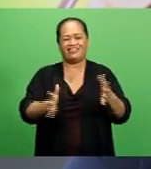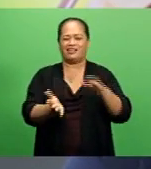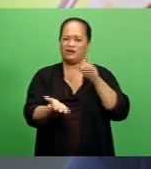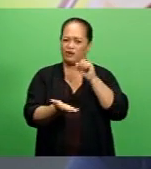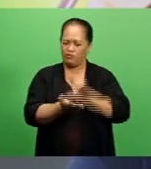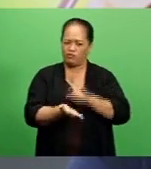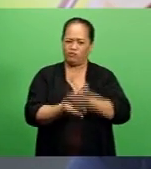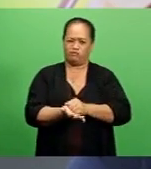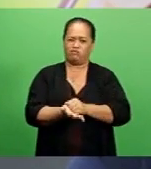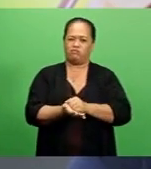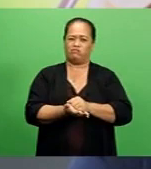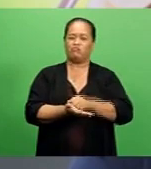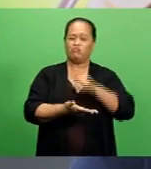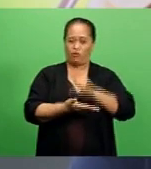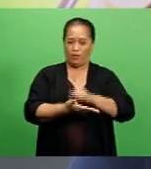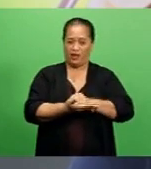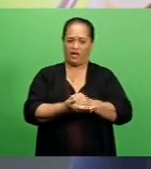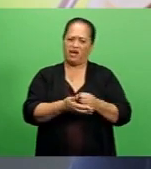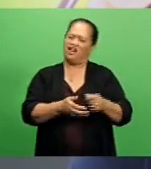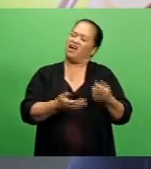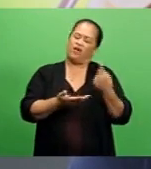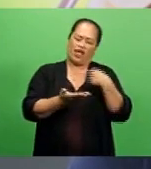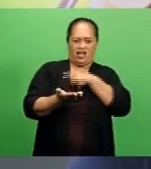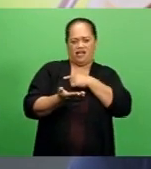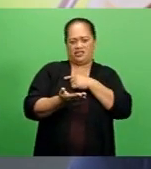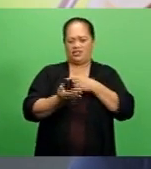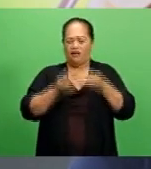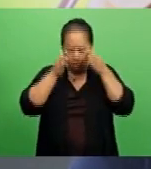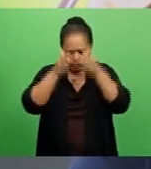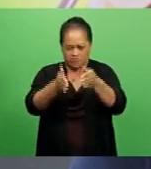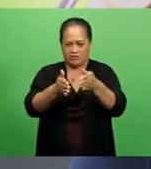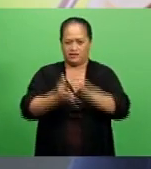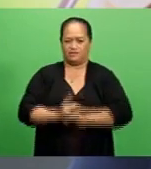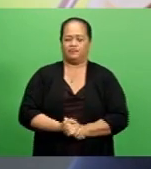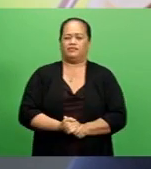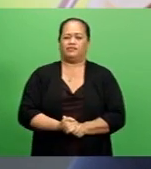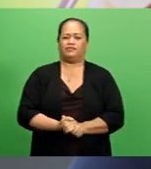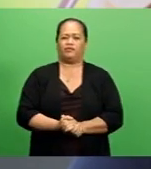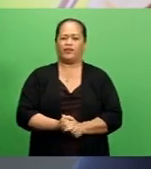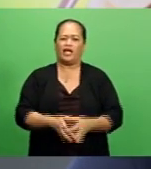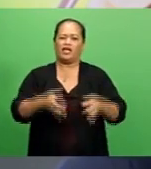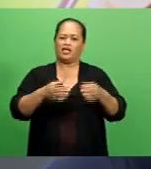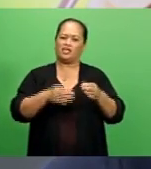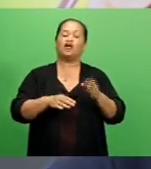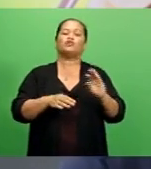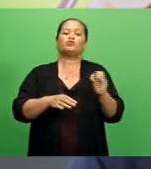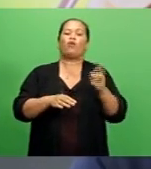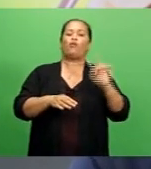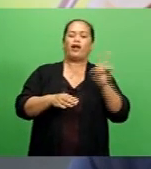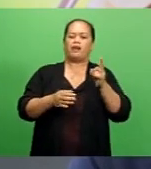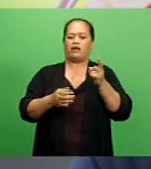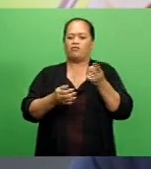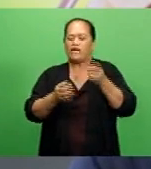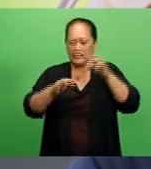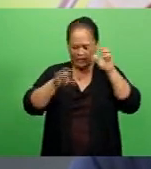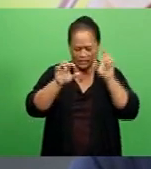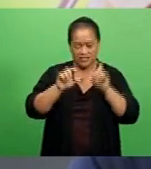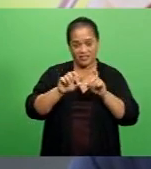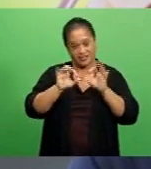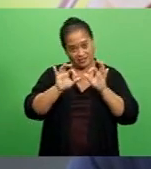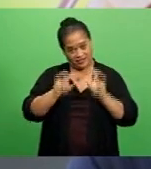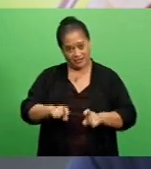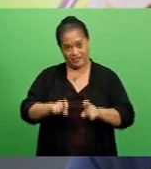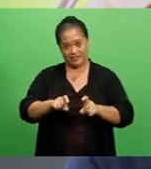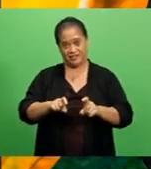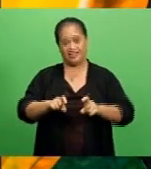Yes, after that we will then need to sit down and decide on all the sporting events that we